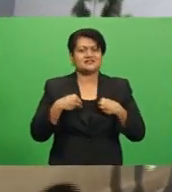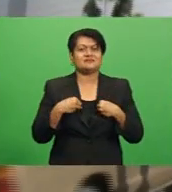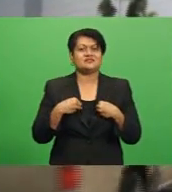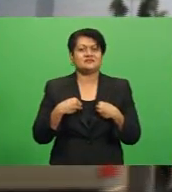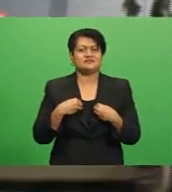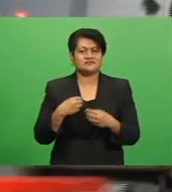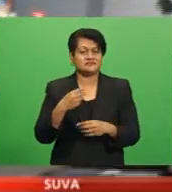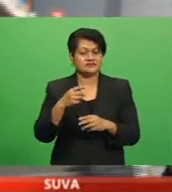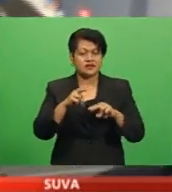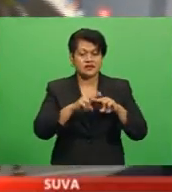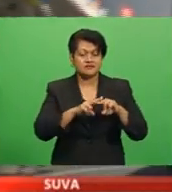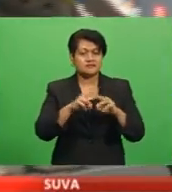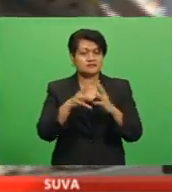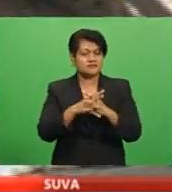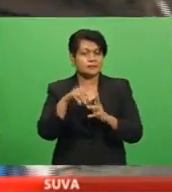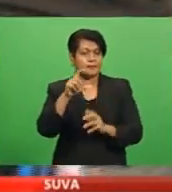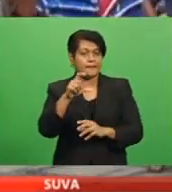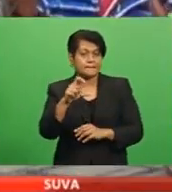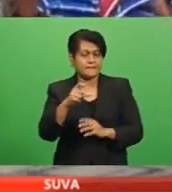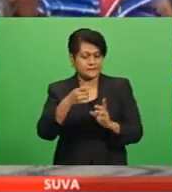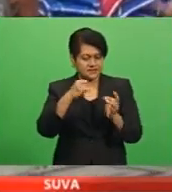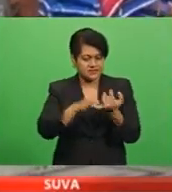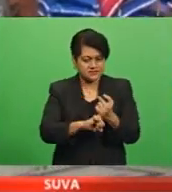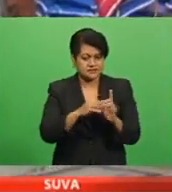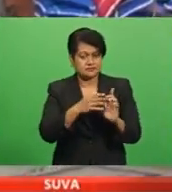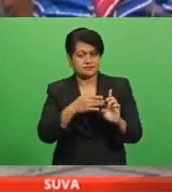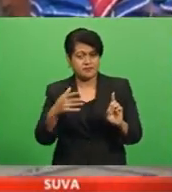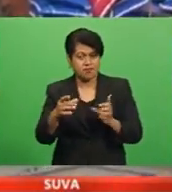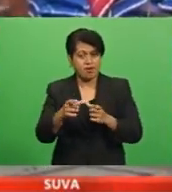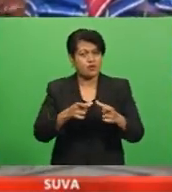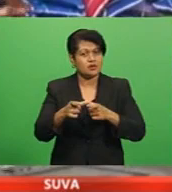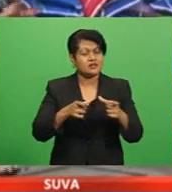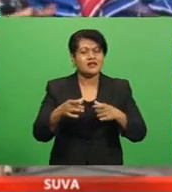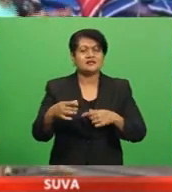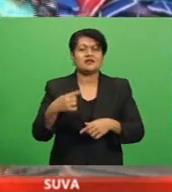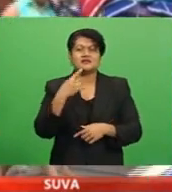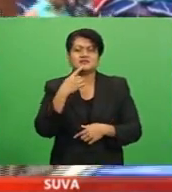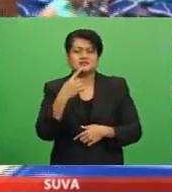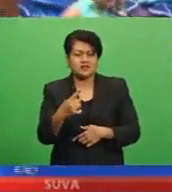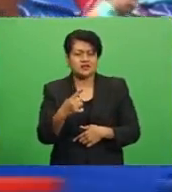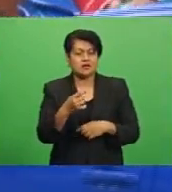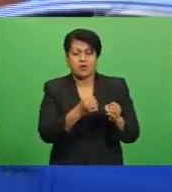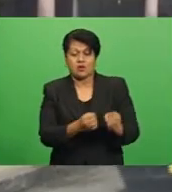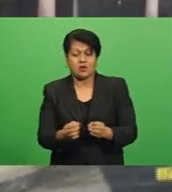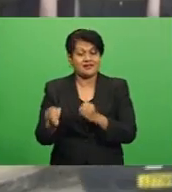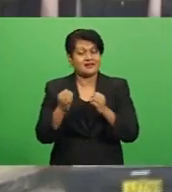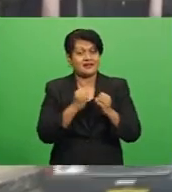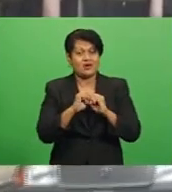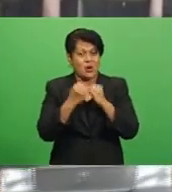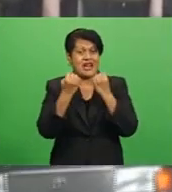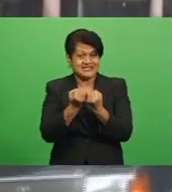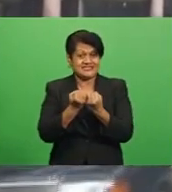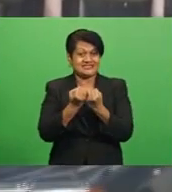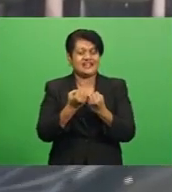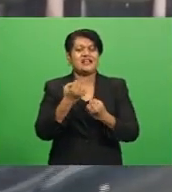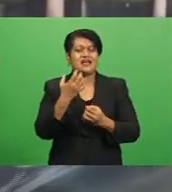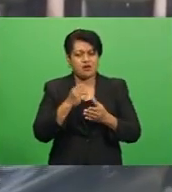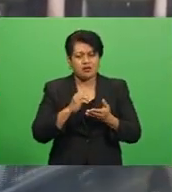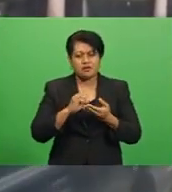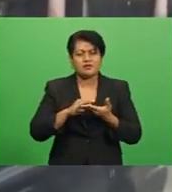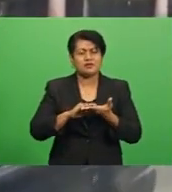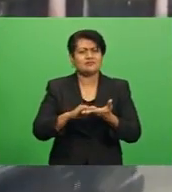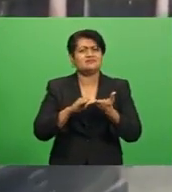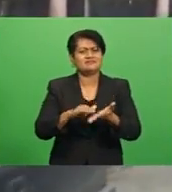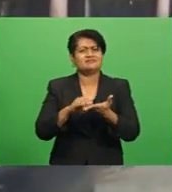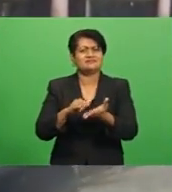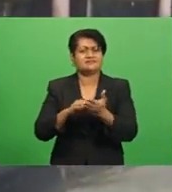Fiji Women's Crisis Center coordinator Shamima Ali says the organization has been supporting the LGBTQI group over the